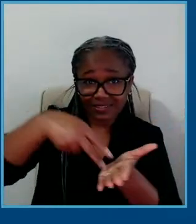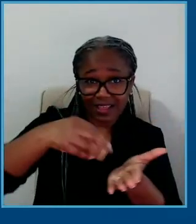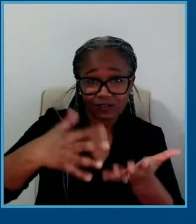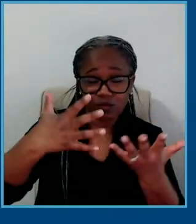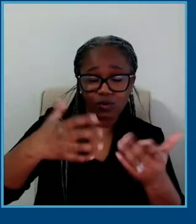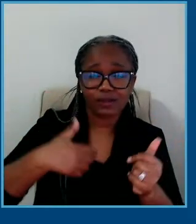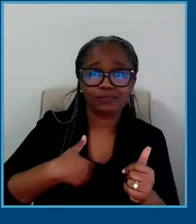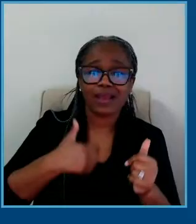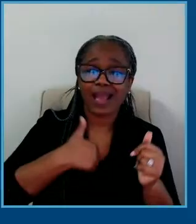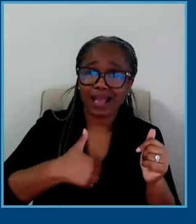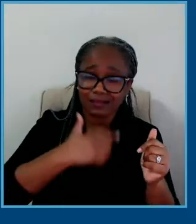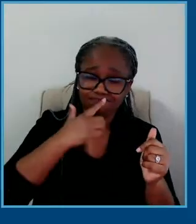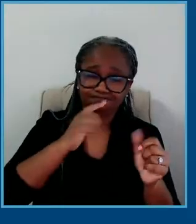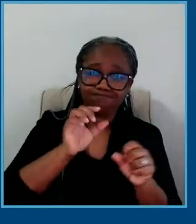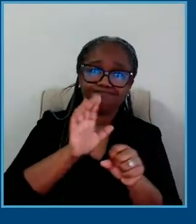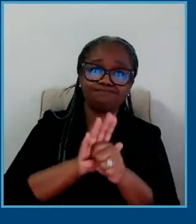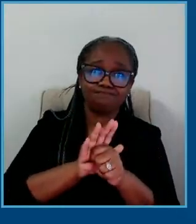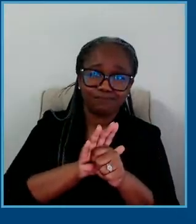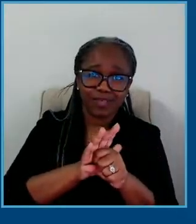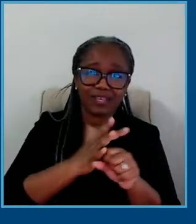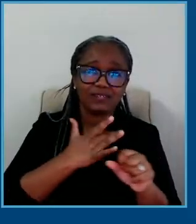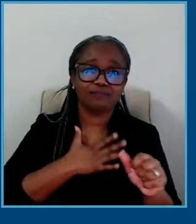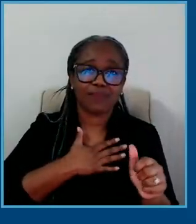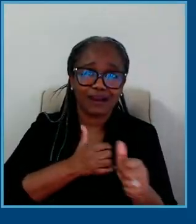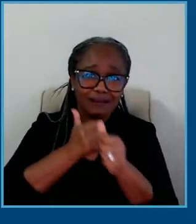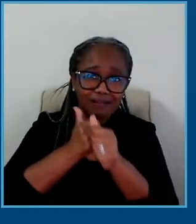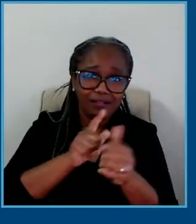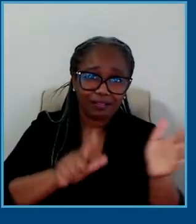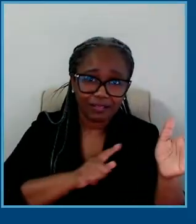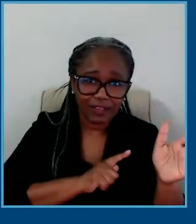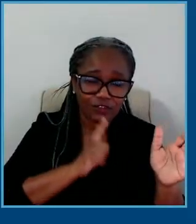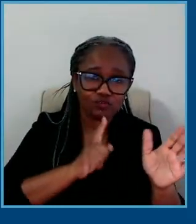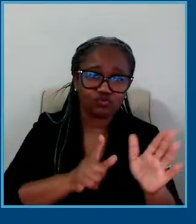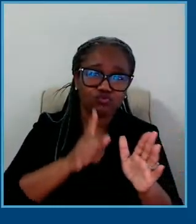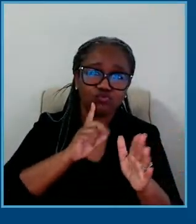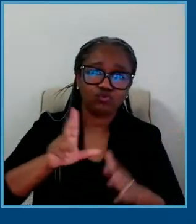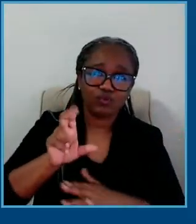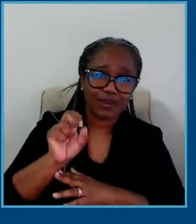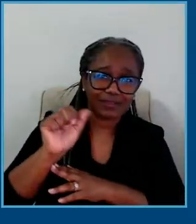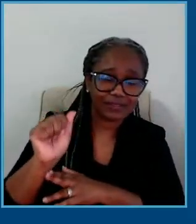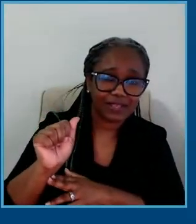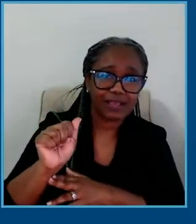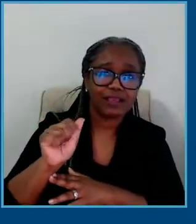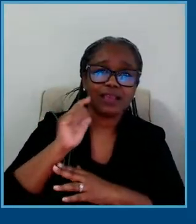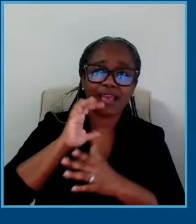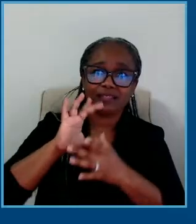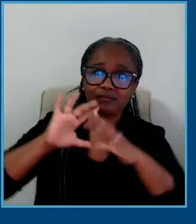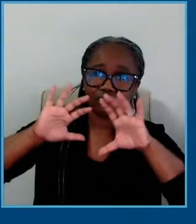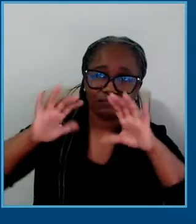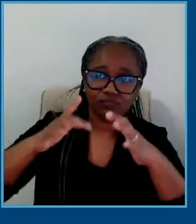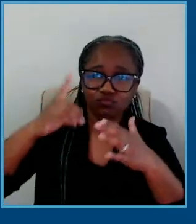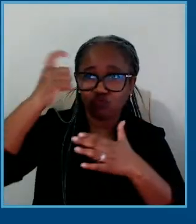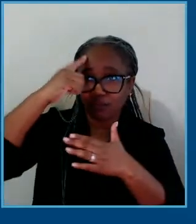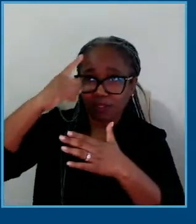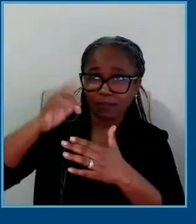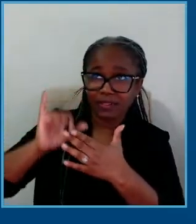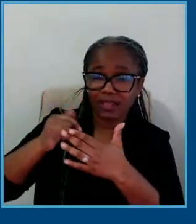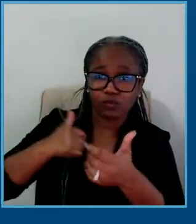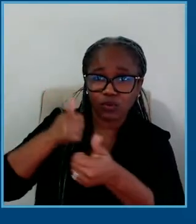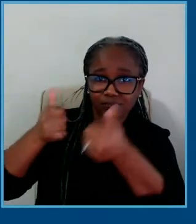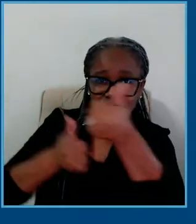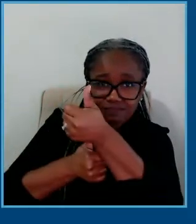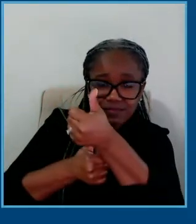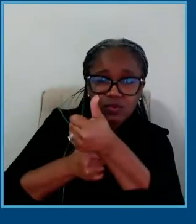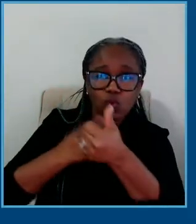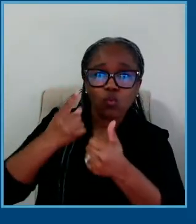of America and to the republic for which it stands, one nation under God, indivisible, with liberty and justice